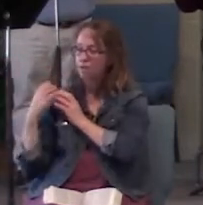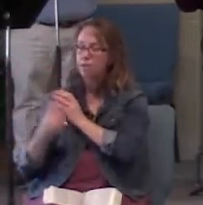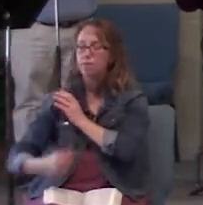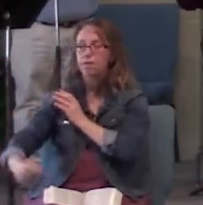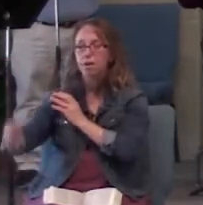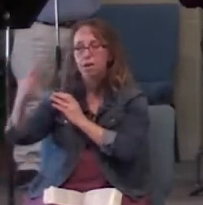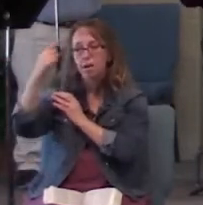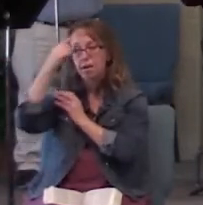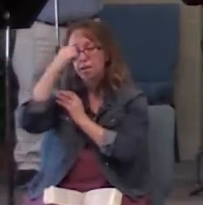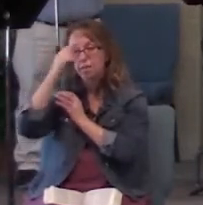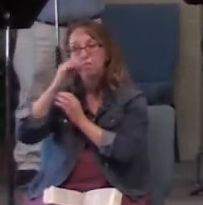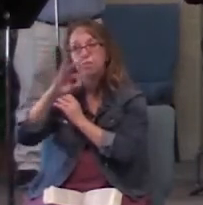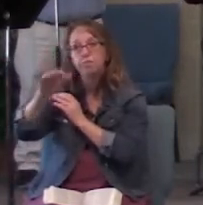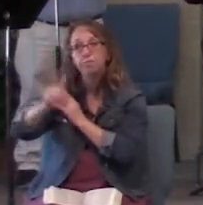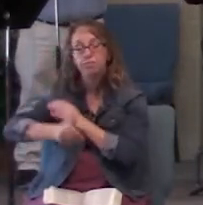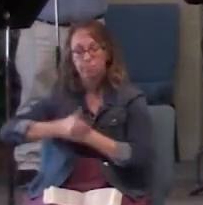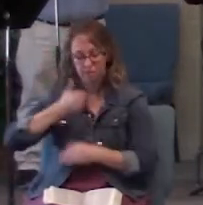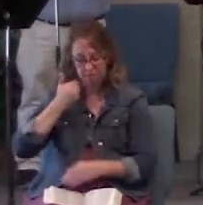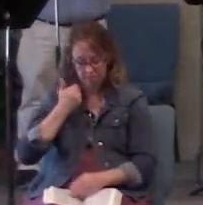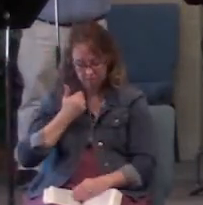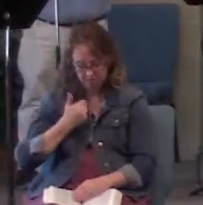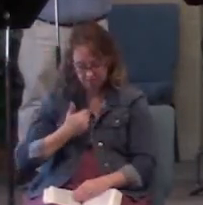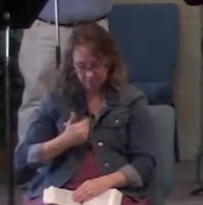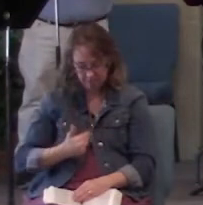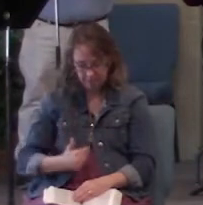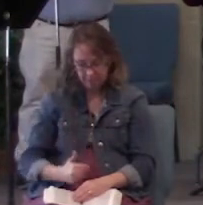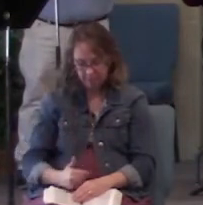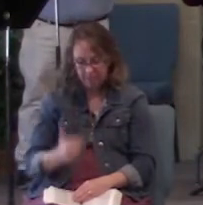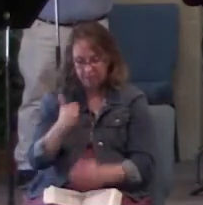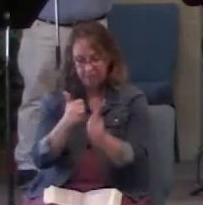fall and thought of me